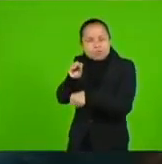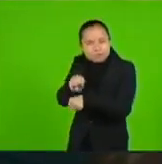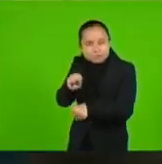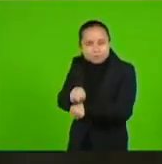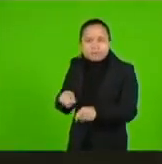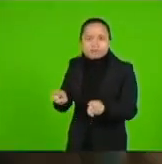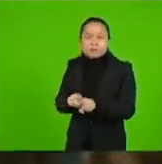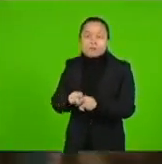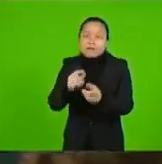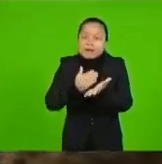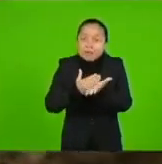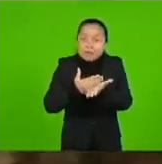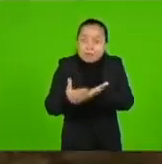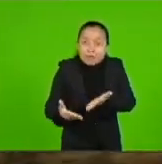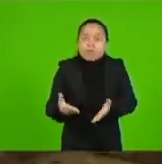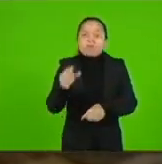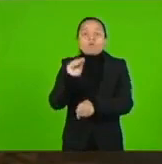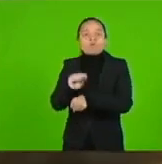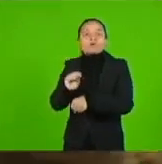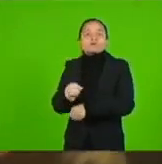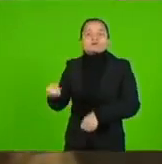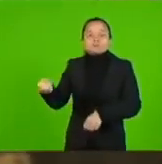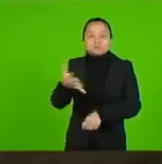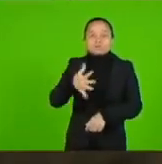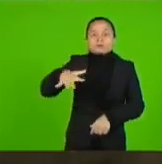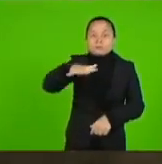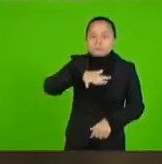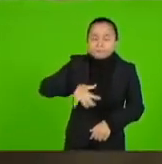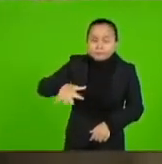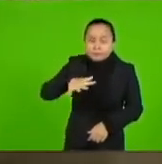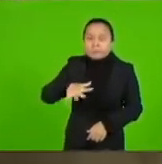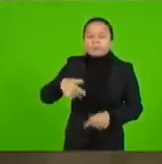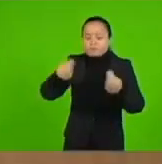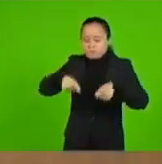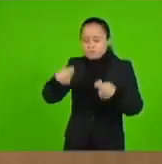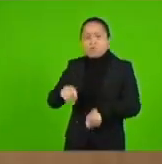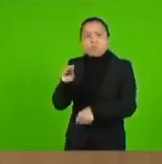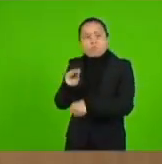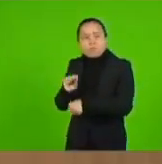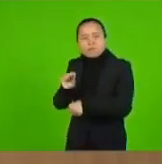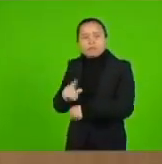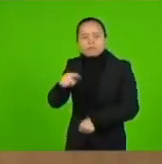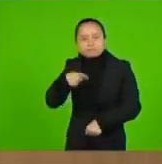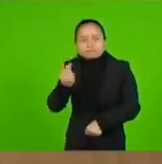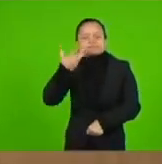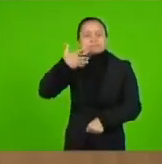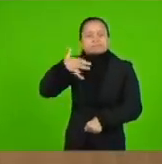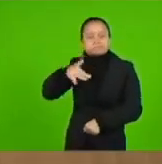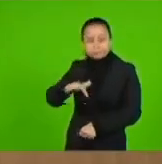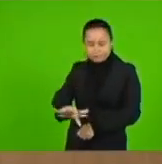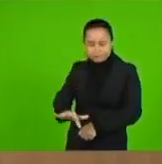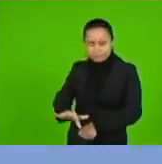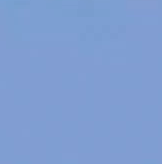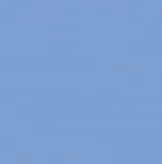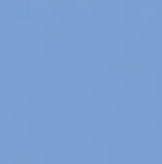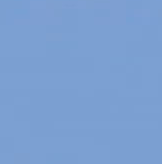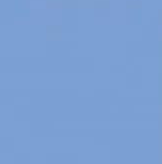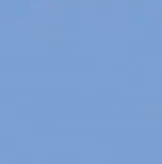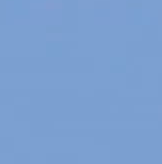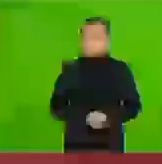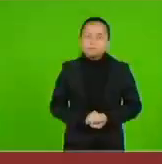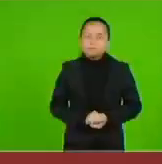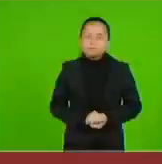needs. That's the newest initiative of Maranatha Christian Church in the context of the care with our